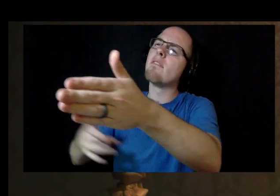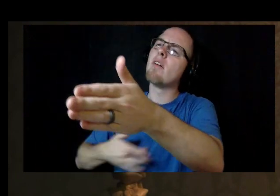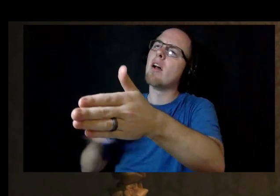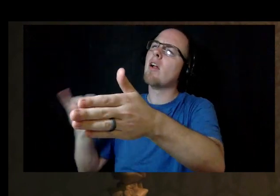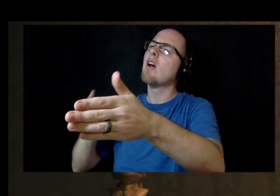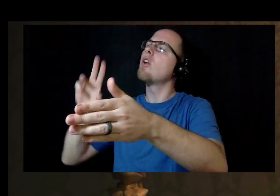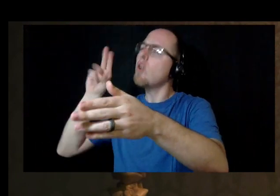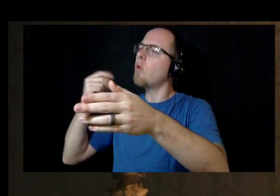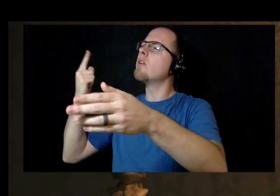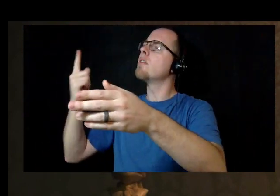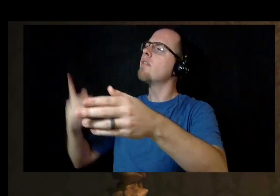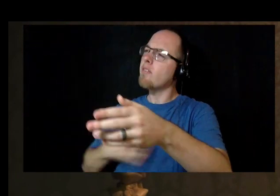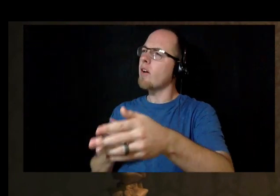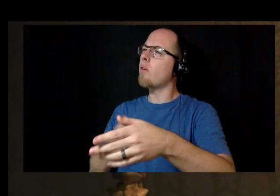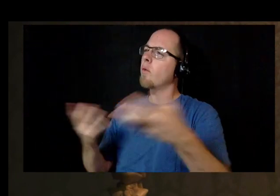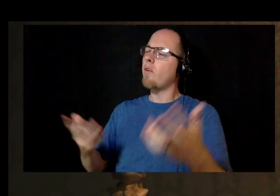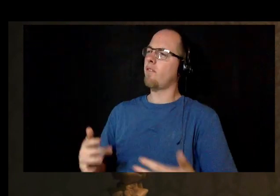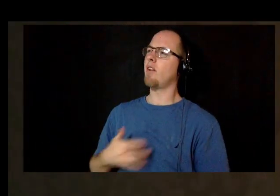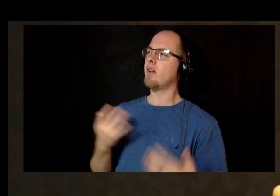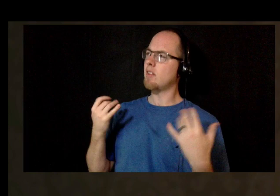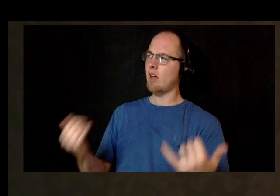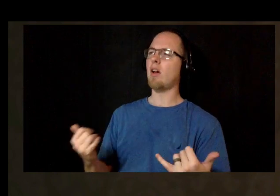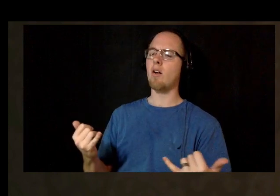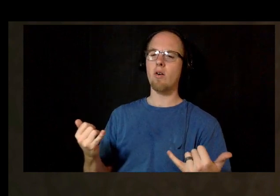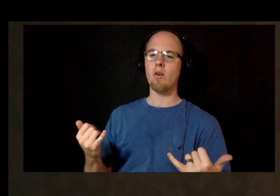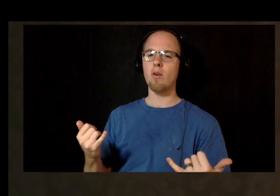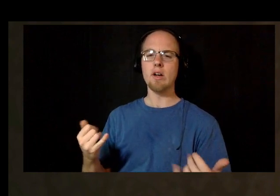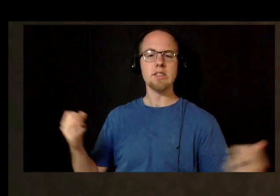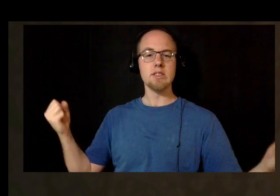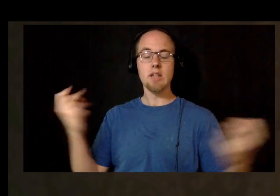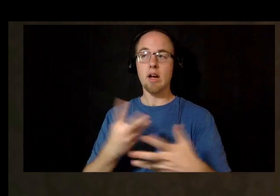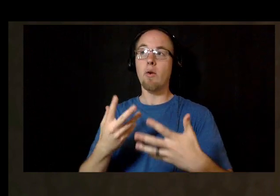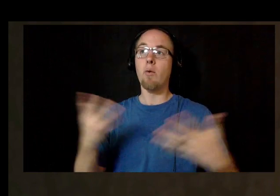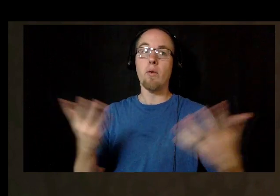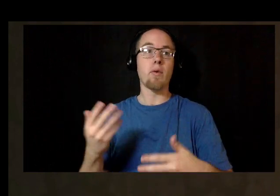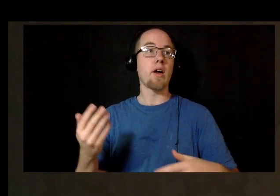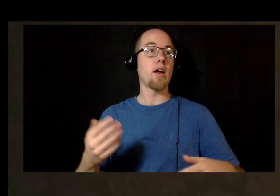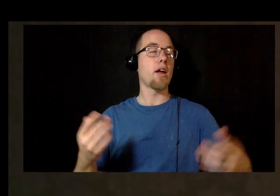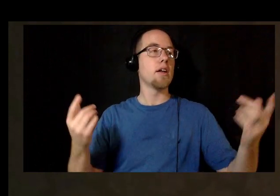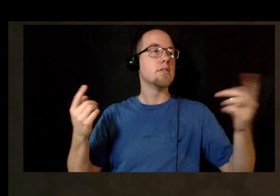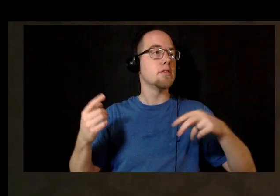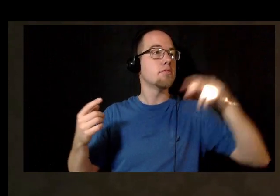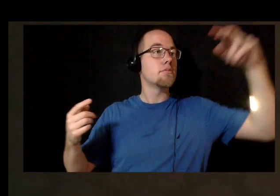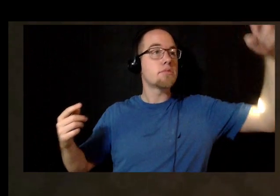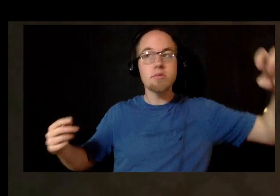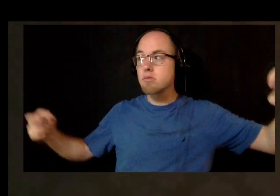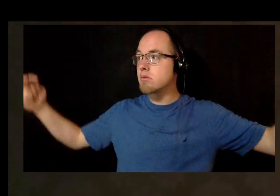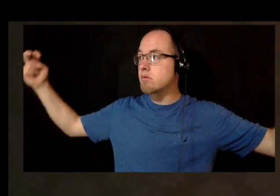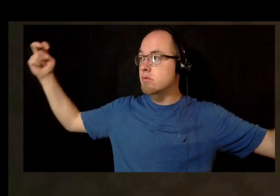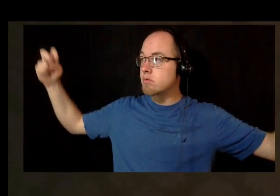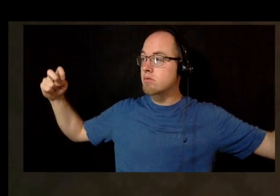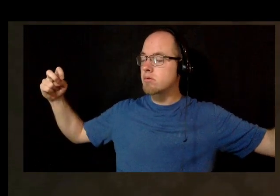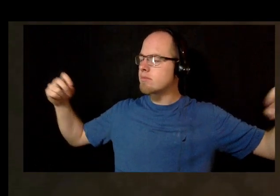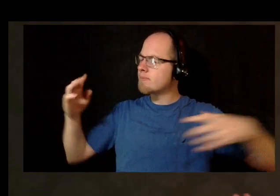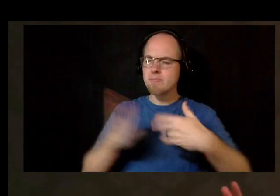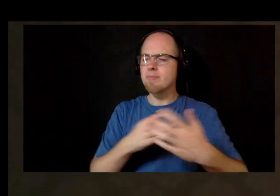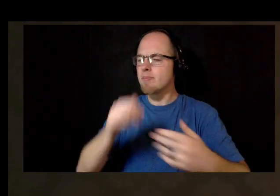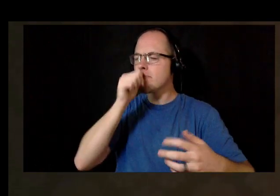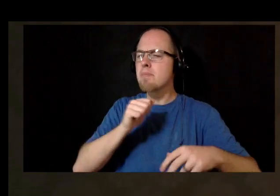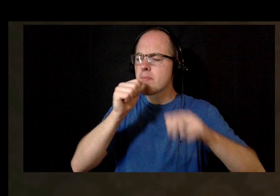feel? Terrified at what may be lurking low in the grass on either side of us, but just pressing ever onwards with